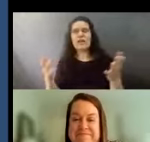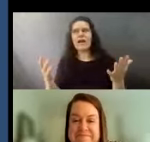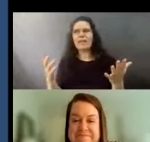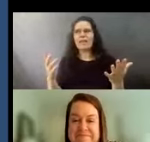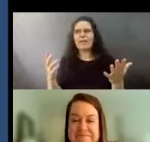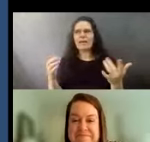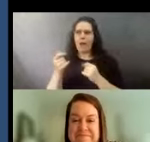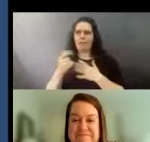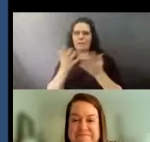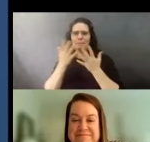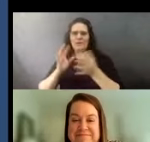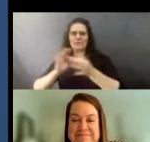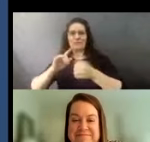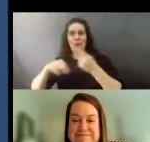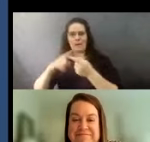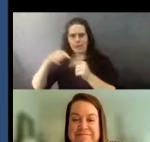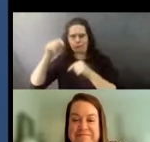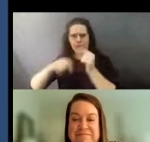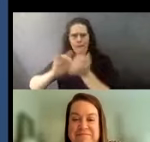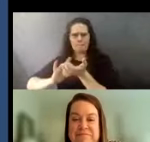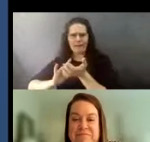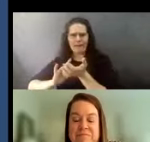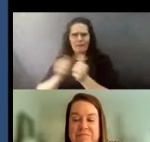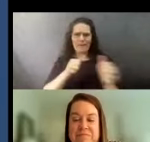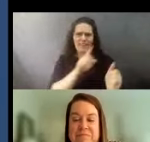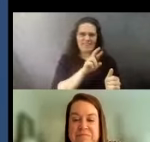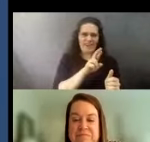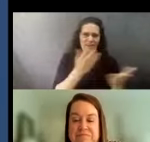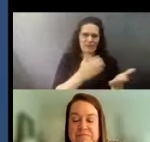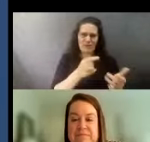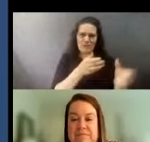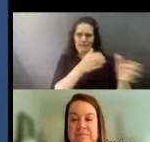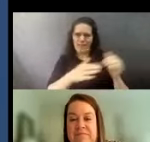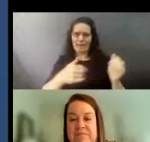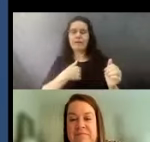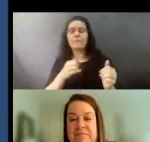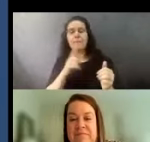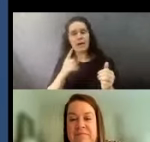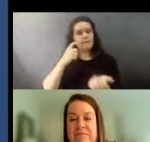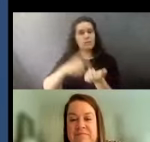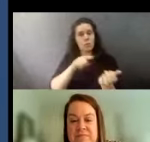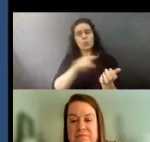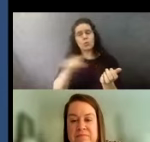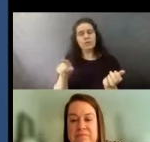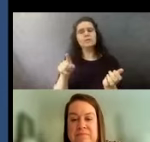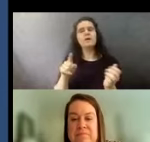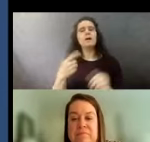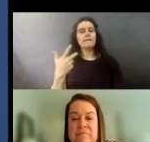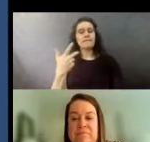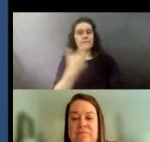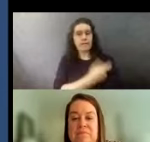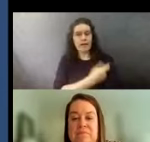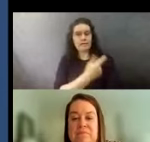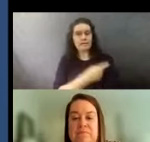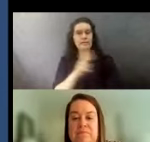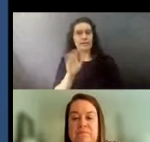who knows way more than me, but what I've seen is, not once people were vaccinated and then the relative different